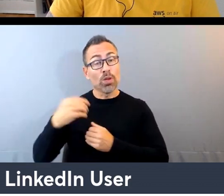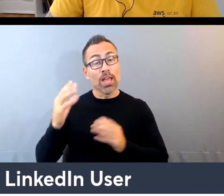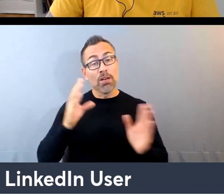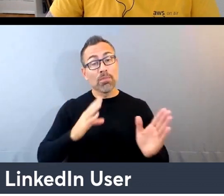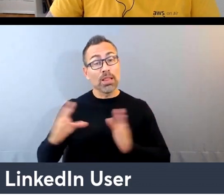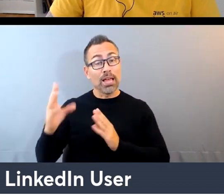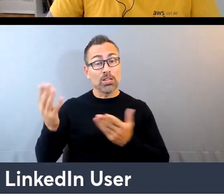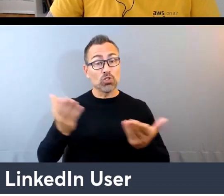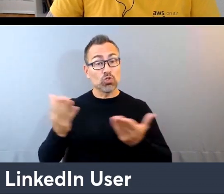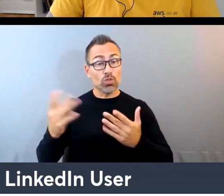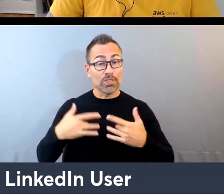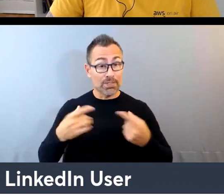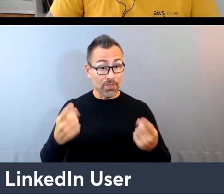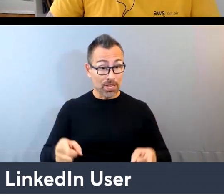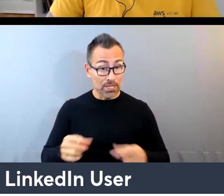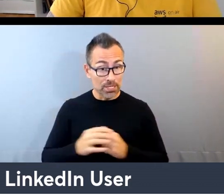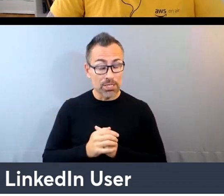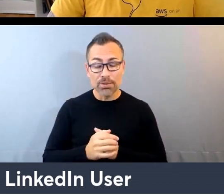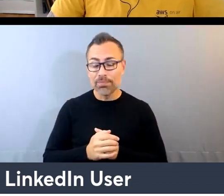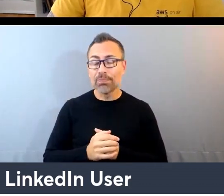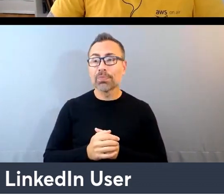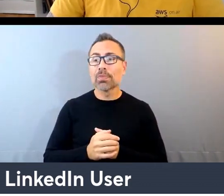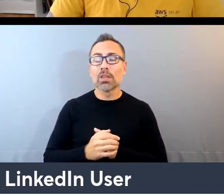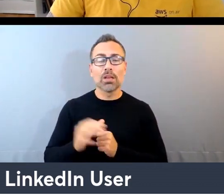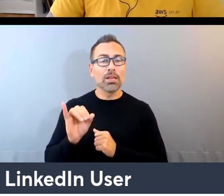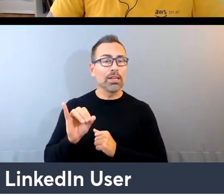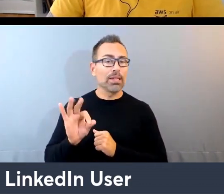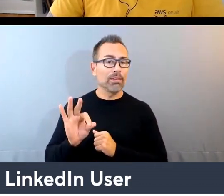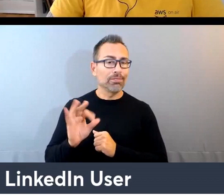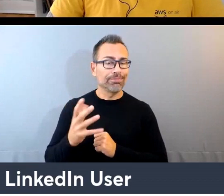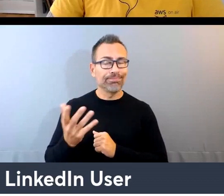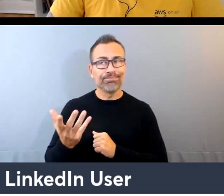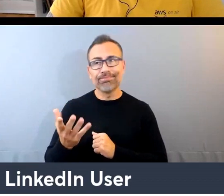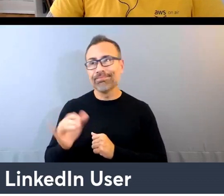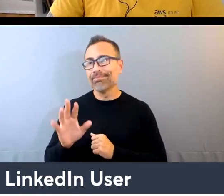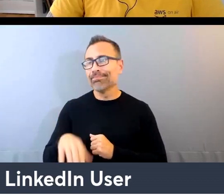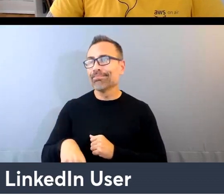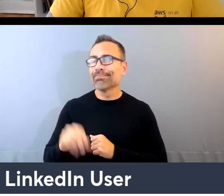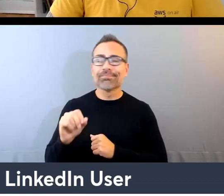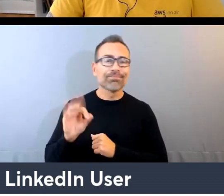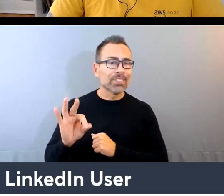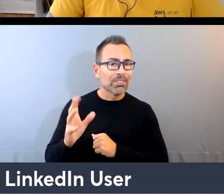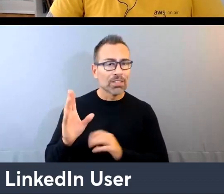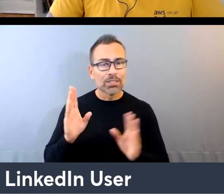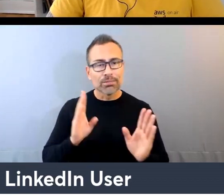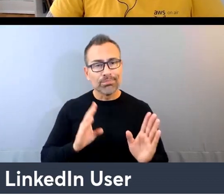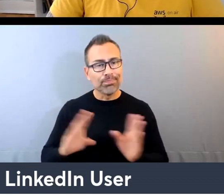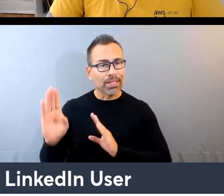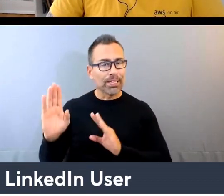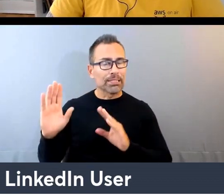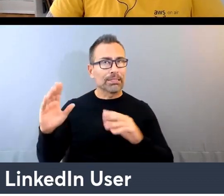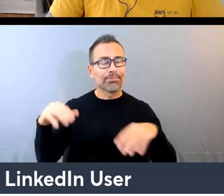So if there's a planned